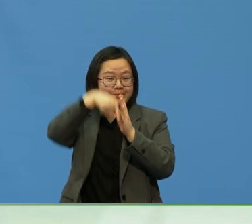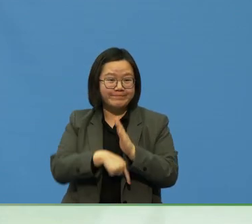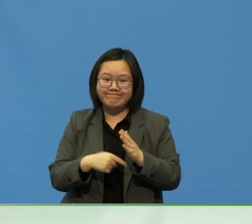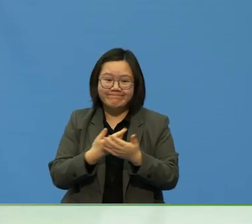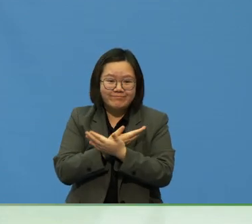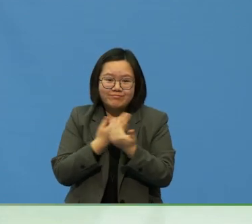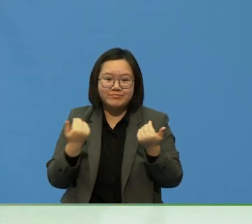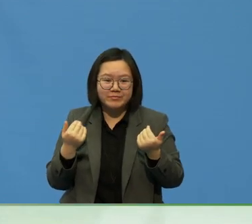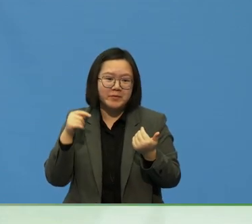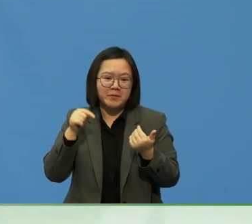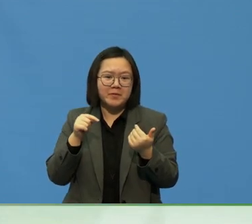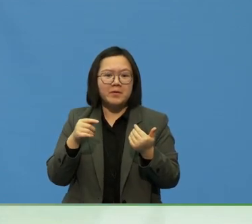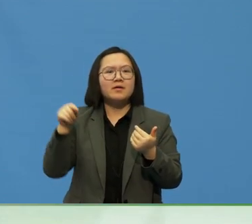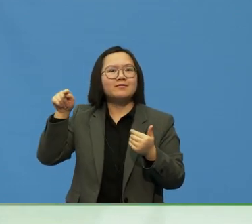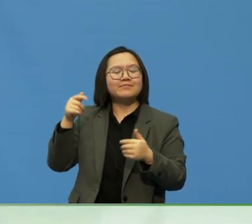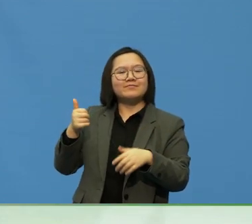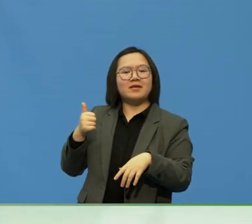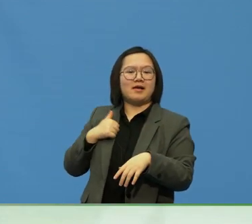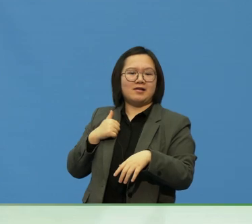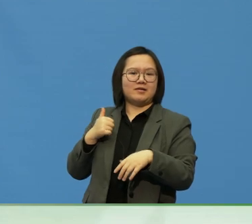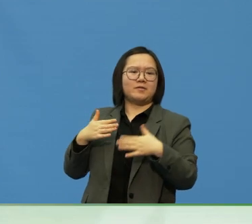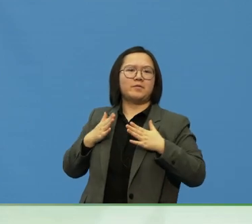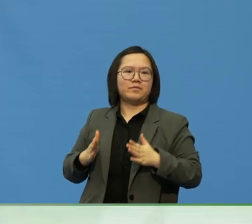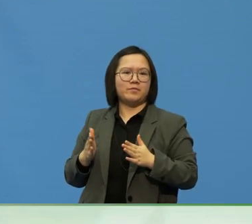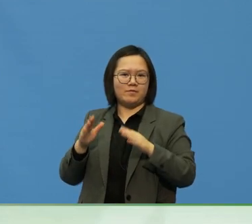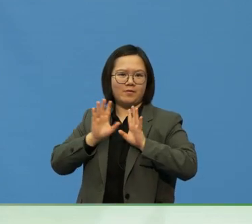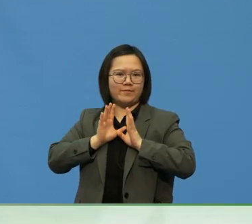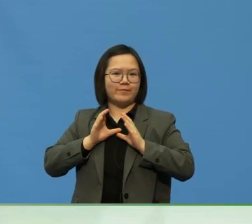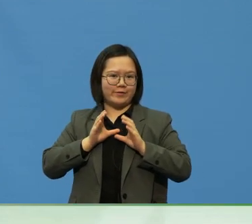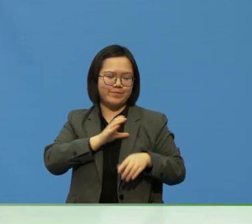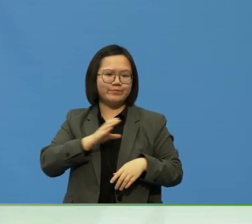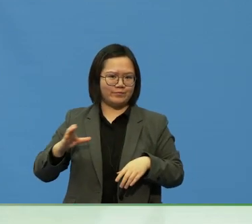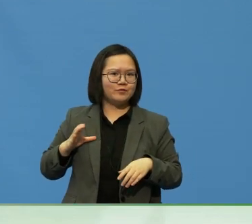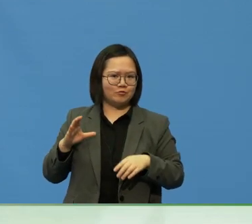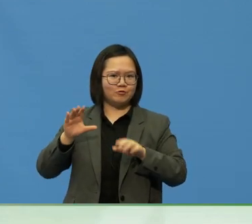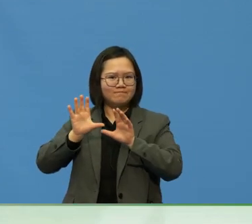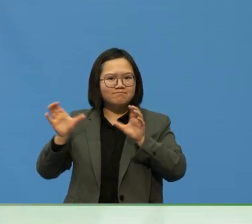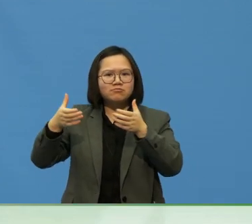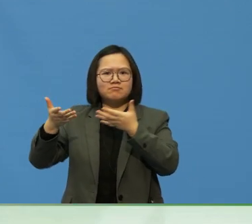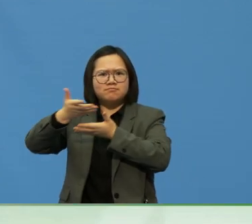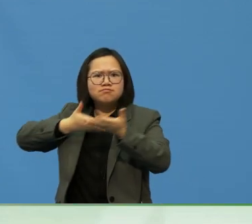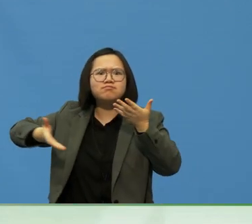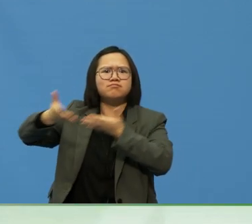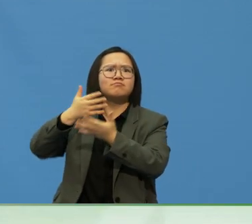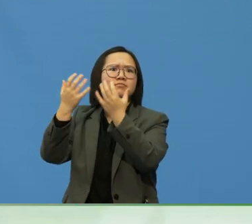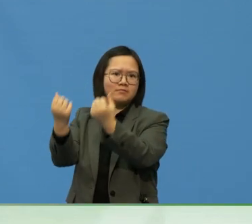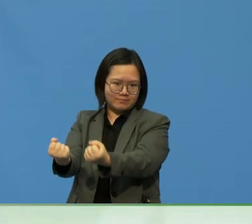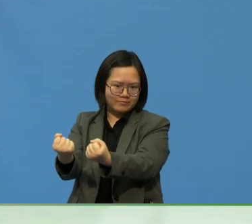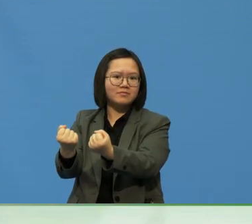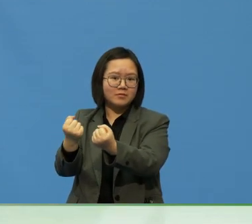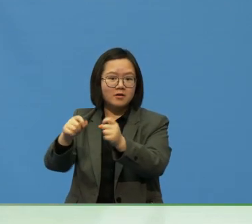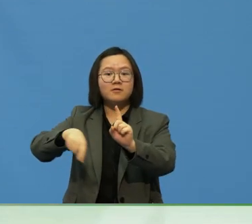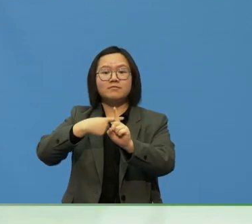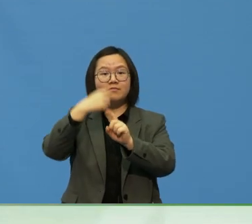within the Canadian Human Rights Commission. We do now have a chief accessibility officer within the Government of Canada, and we have a standards development